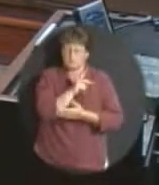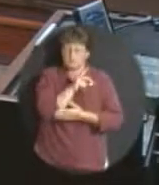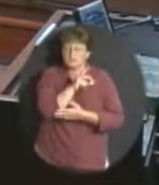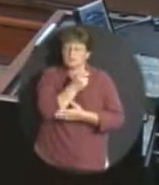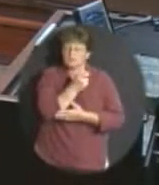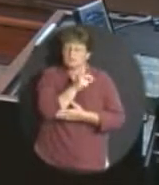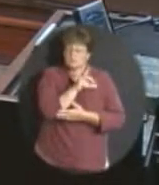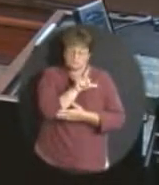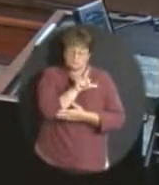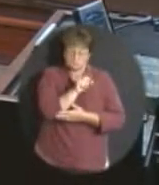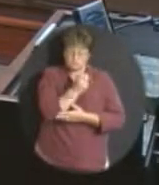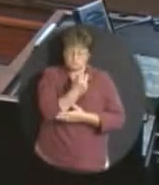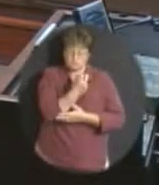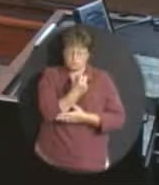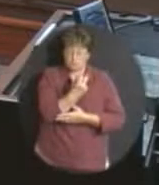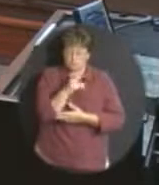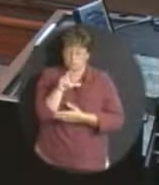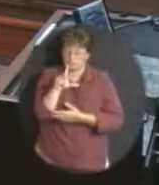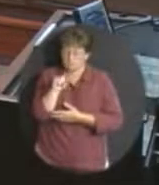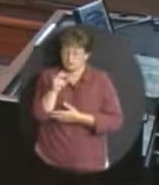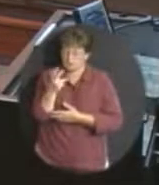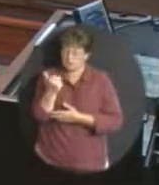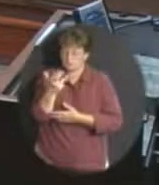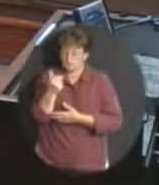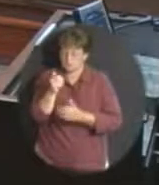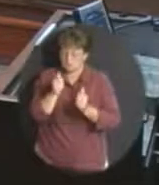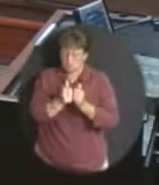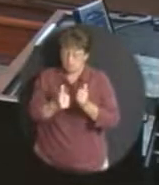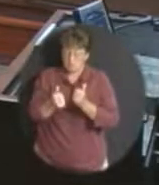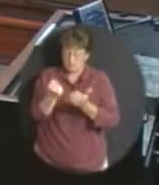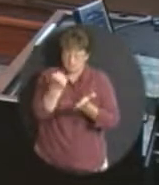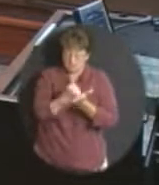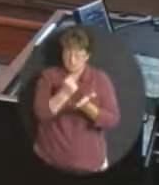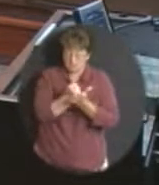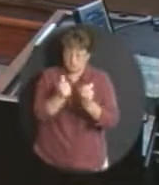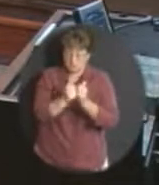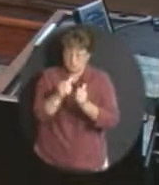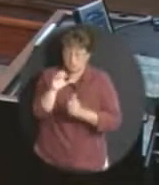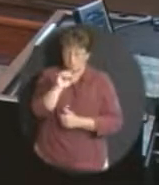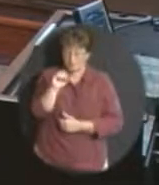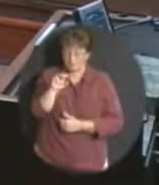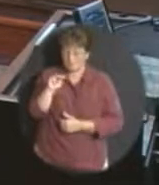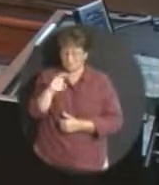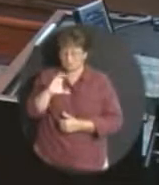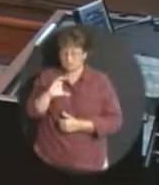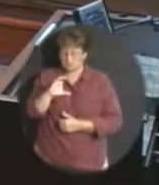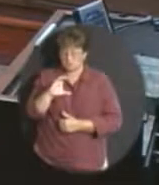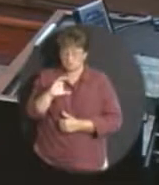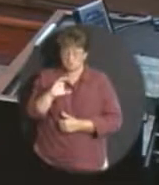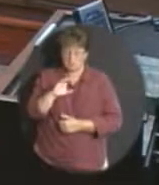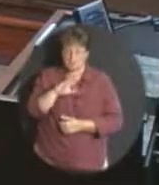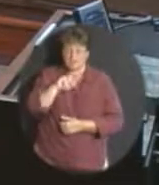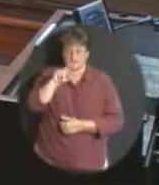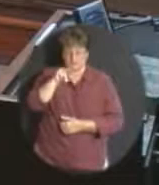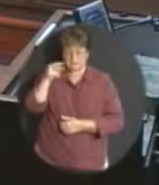agreement for athletic trainer services with Olathe Medical Center as presented. Second.